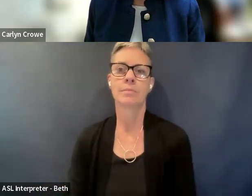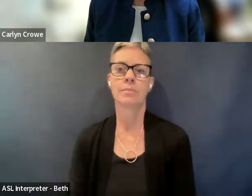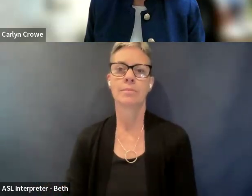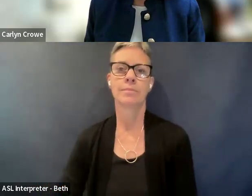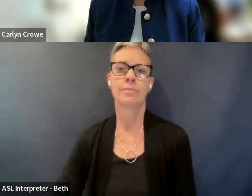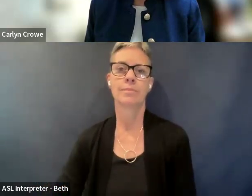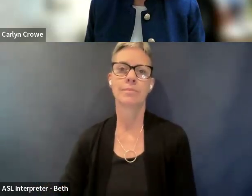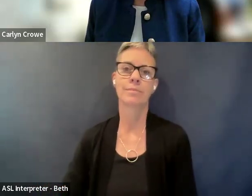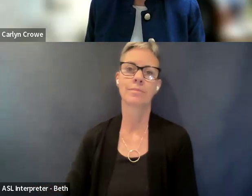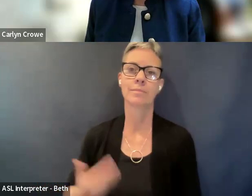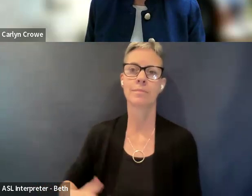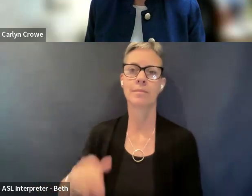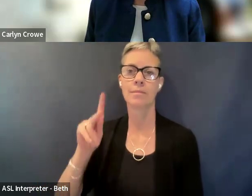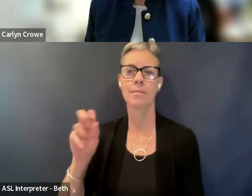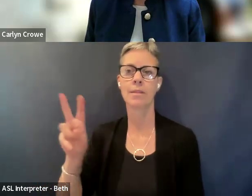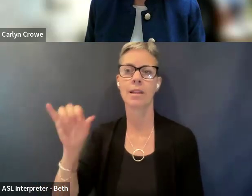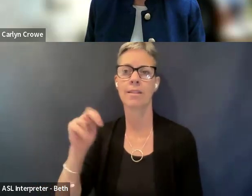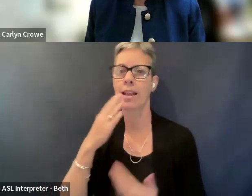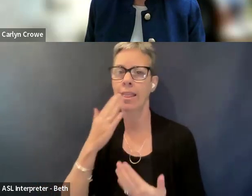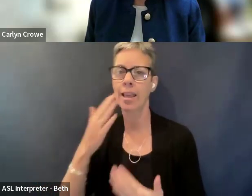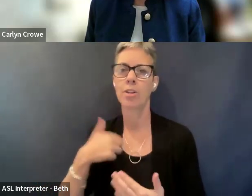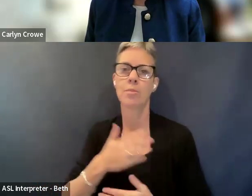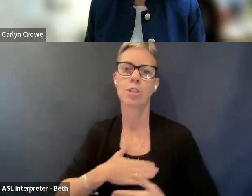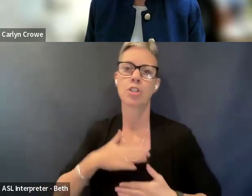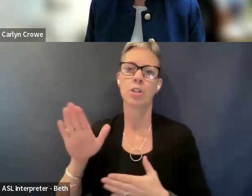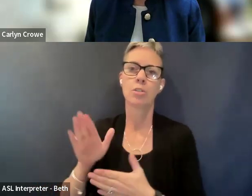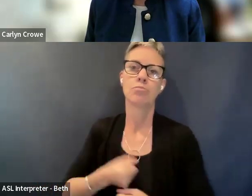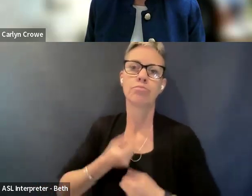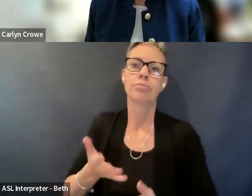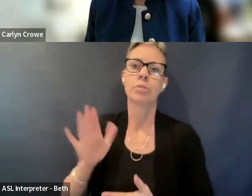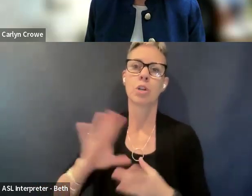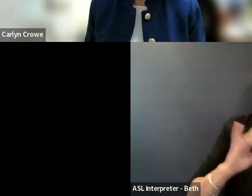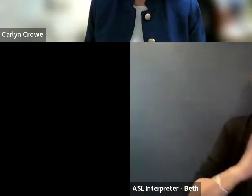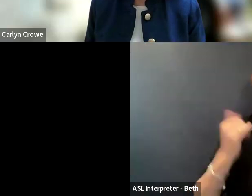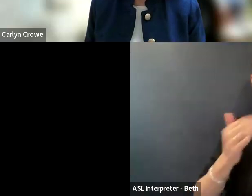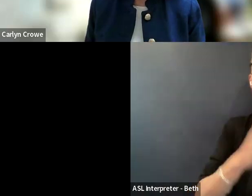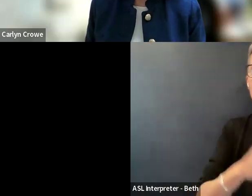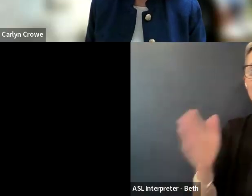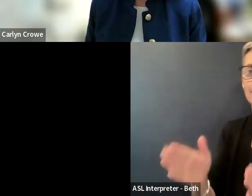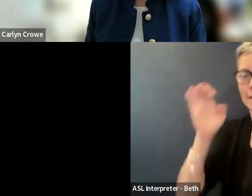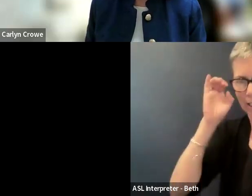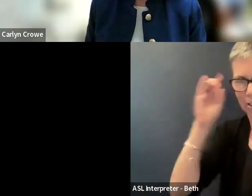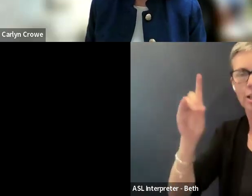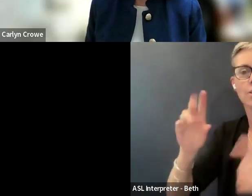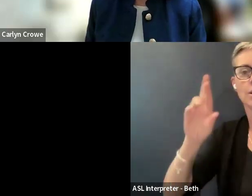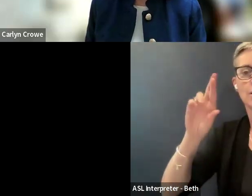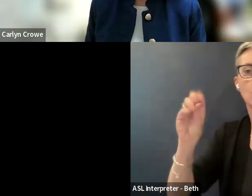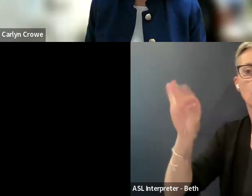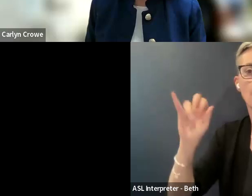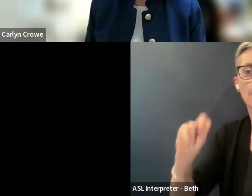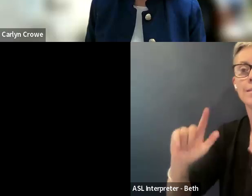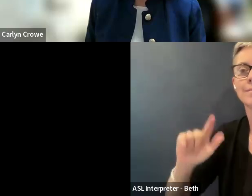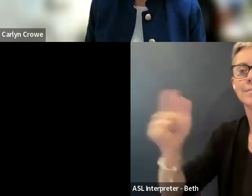No, thank you very much. Appreciate you sharing your story. Next we're going to transition to education. So Rob, I'm going to toss it over to you.